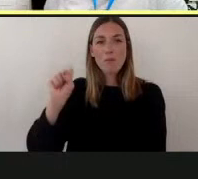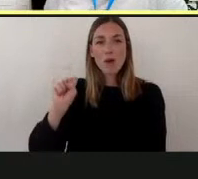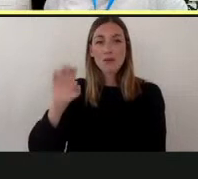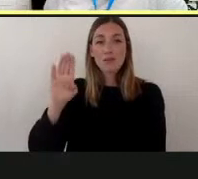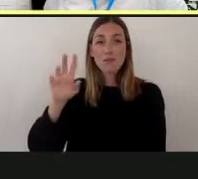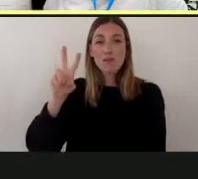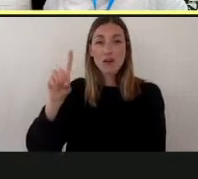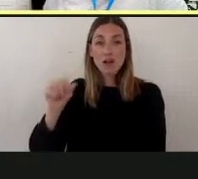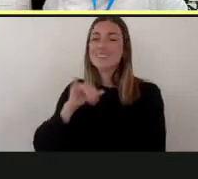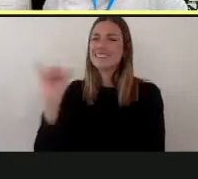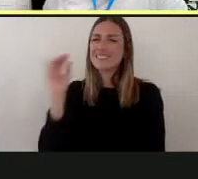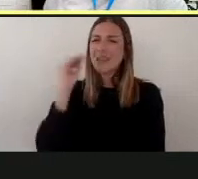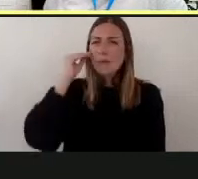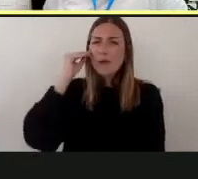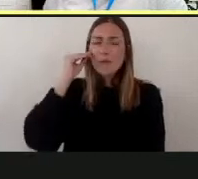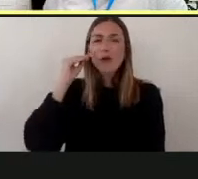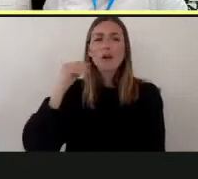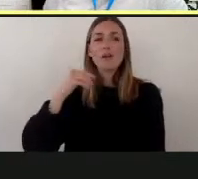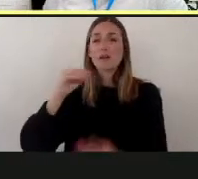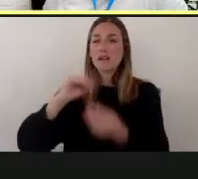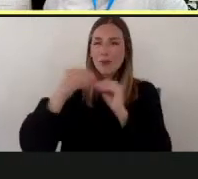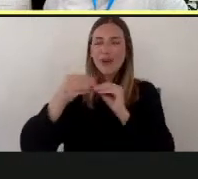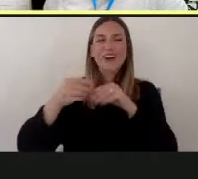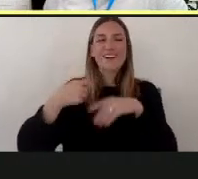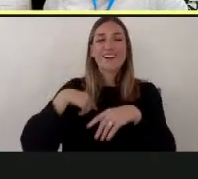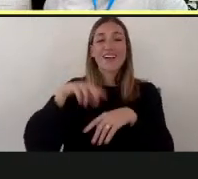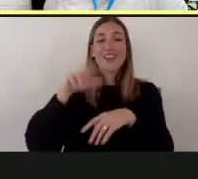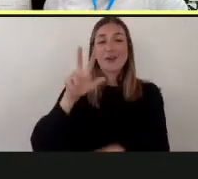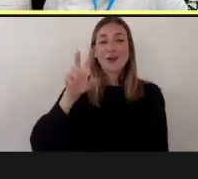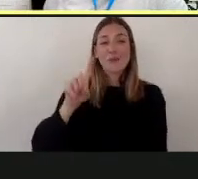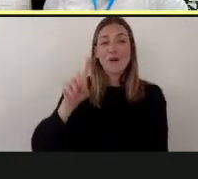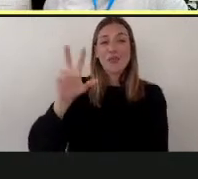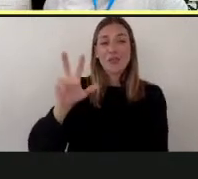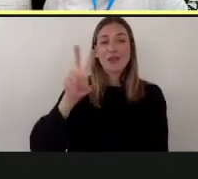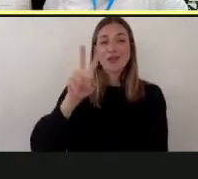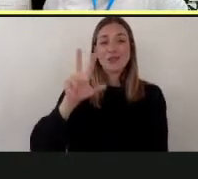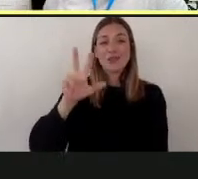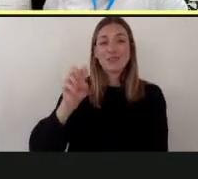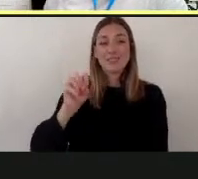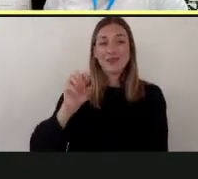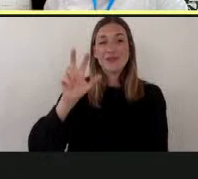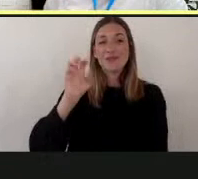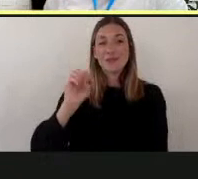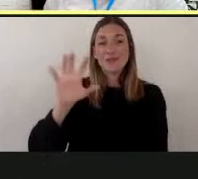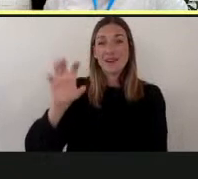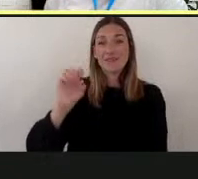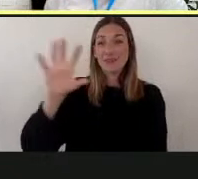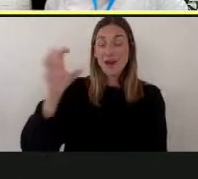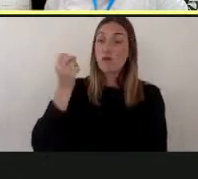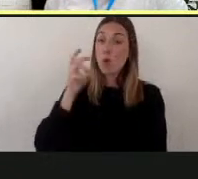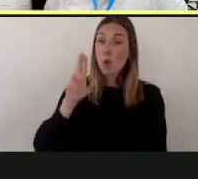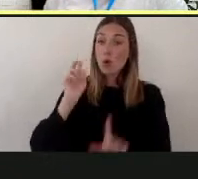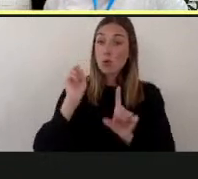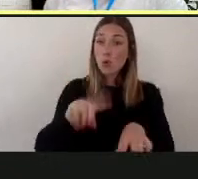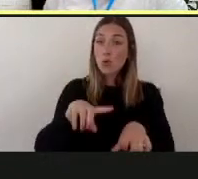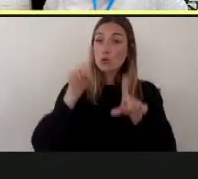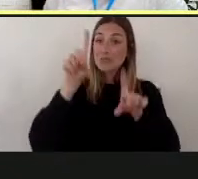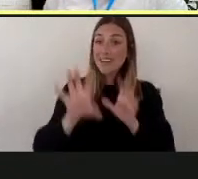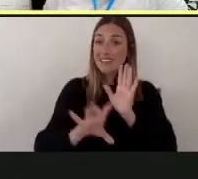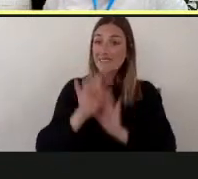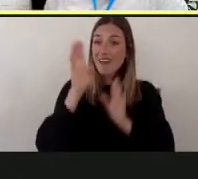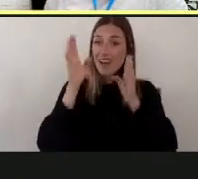to get your vaccine, 313-230-0505. or you can go to the test finder